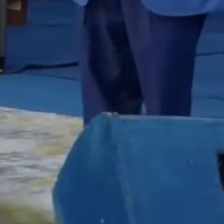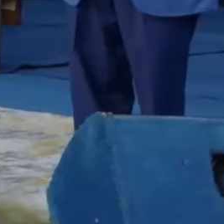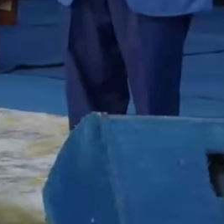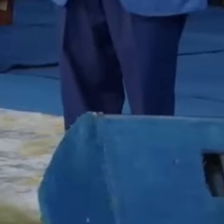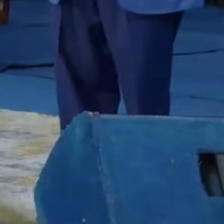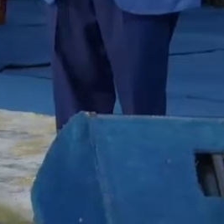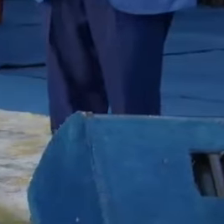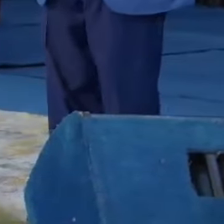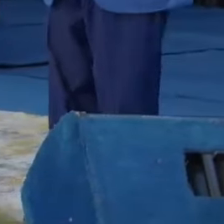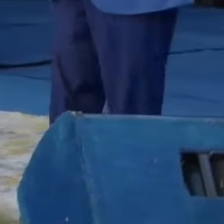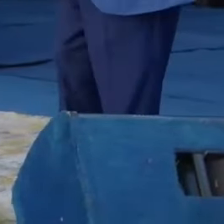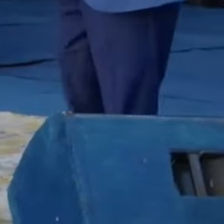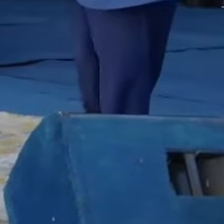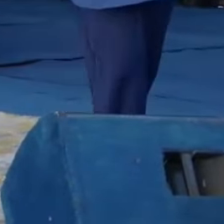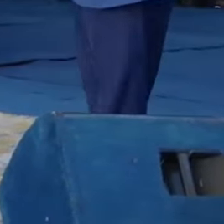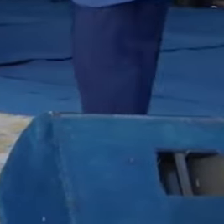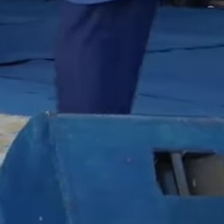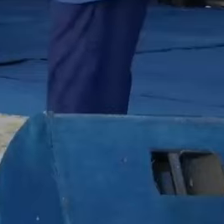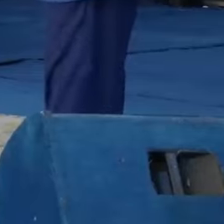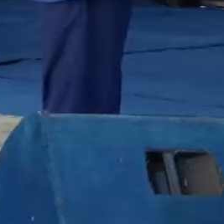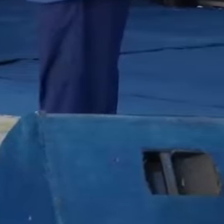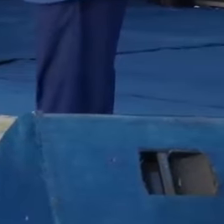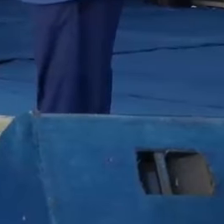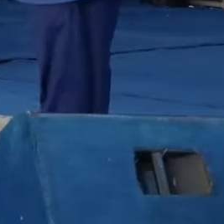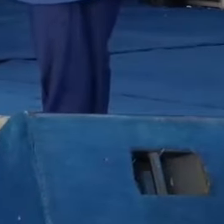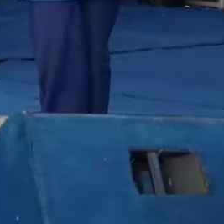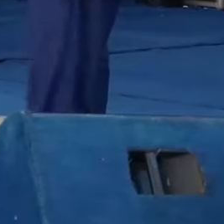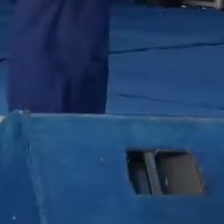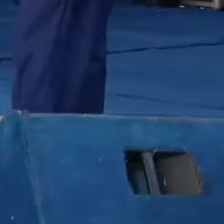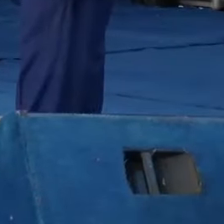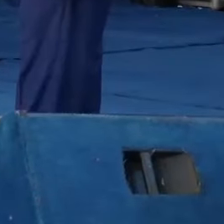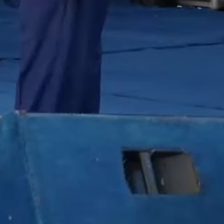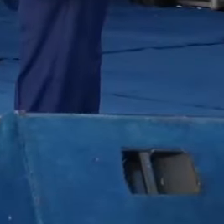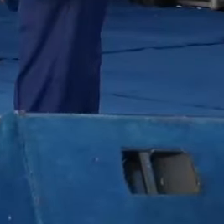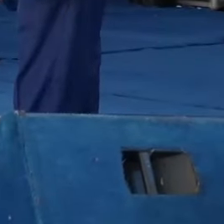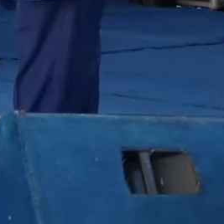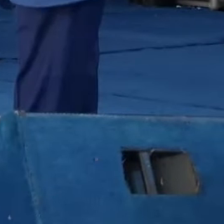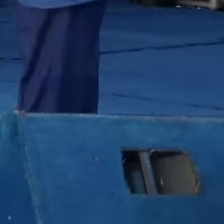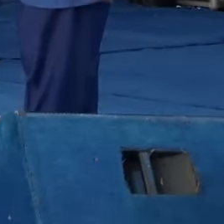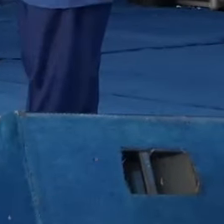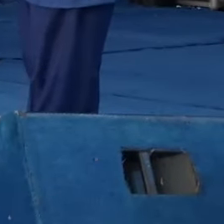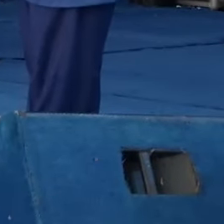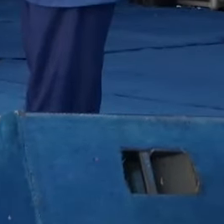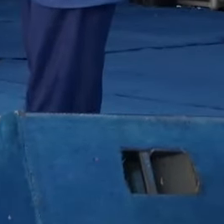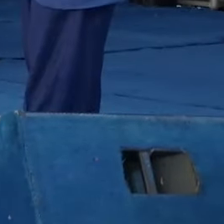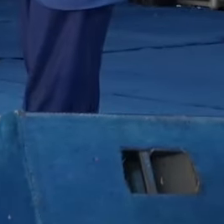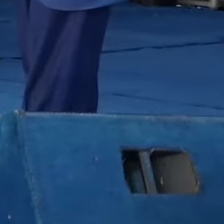the achievement I ought to have. I need to give them up. Give up